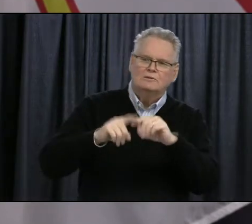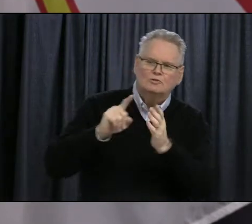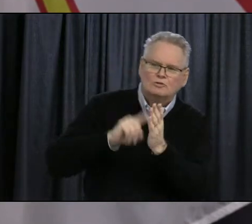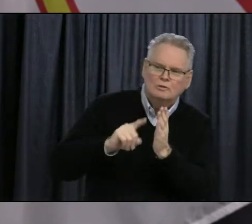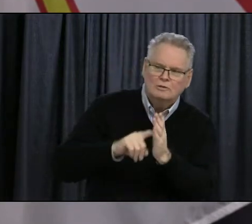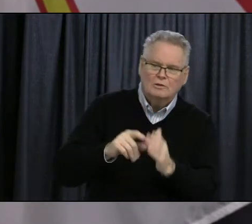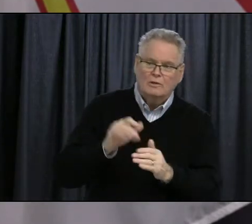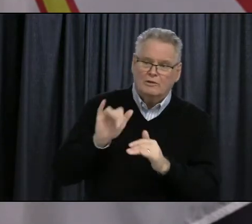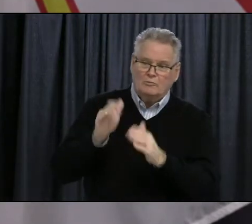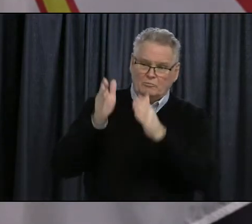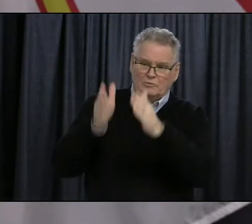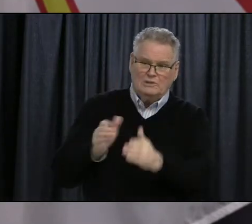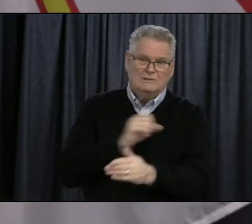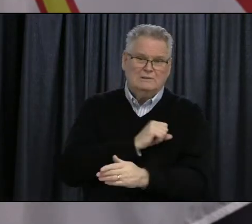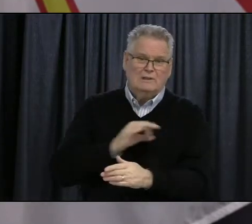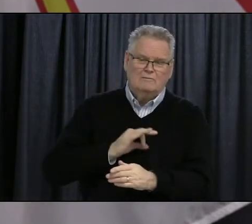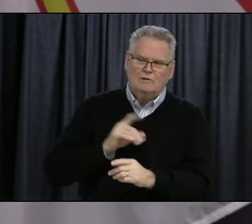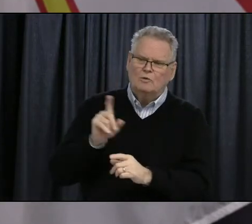any attribution of